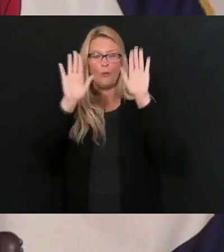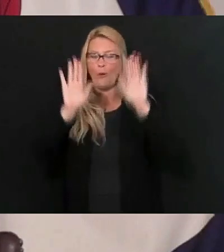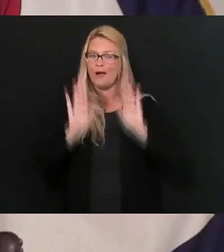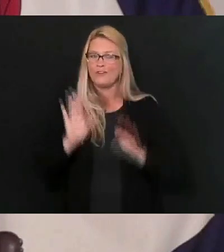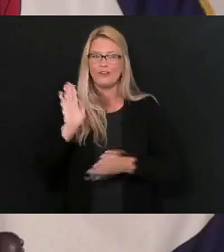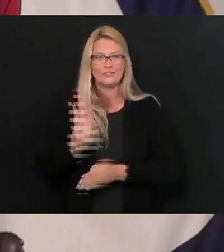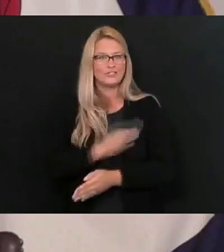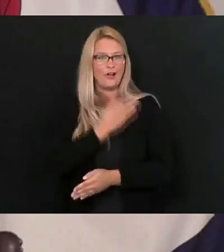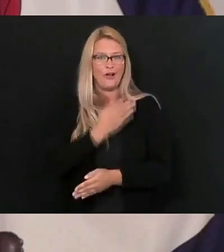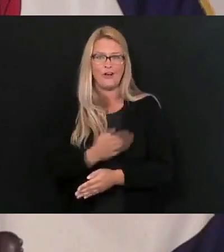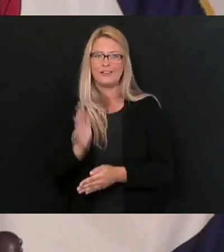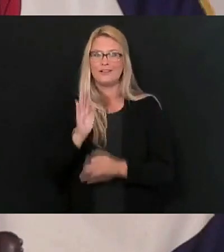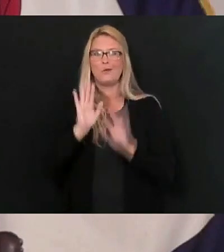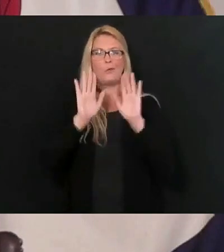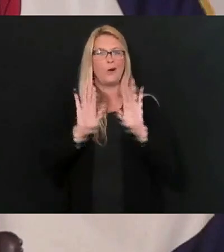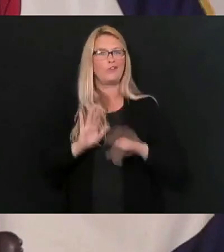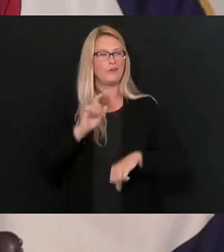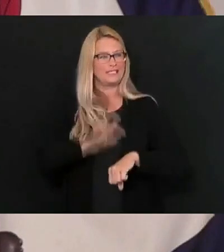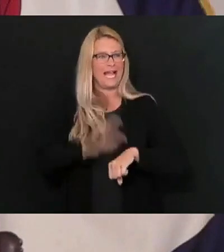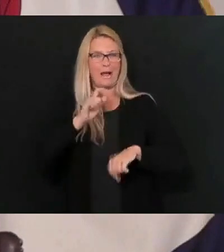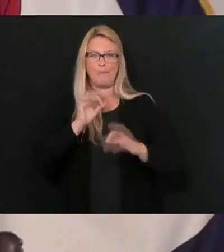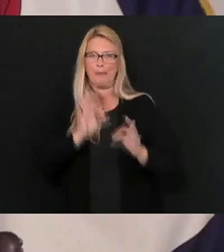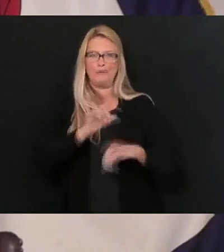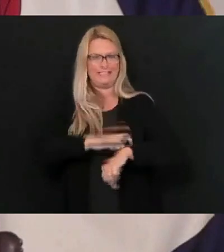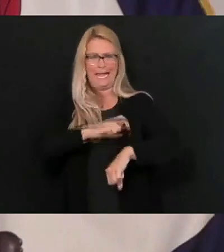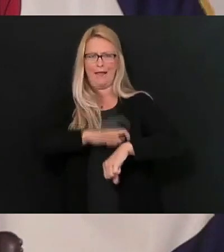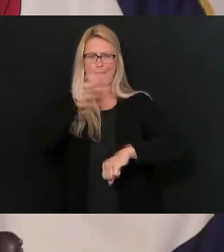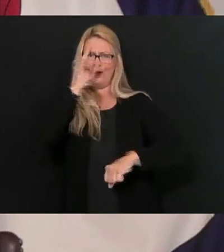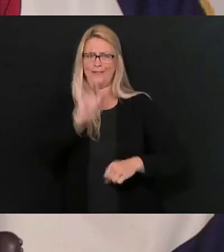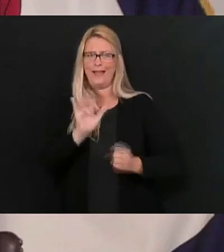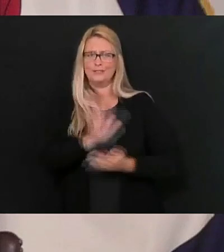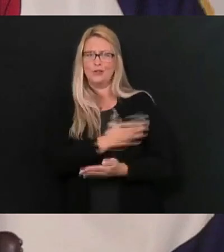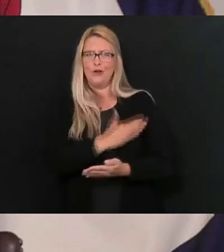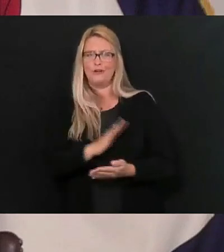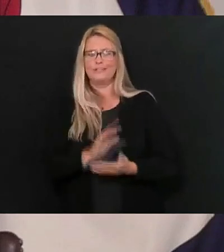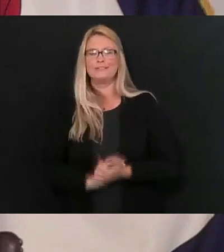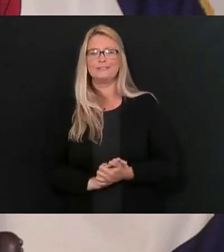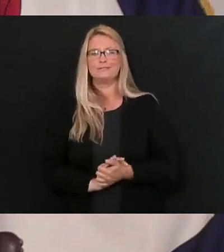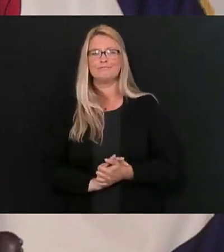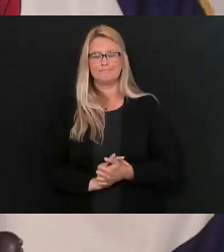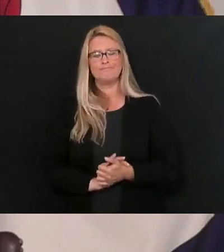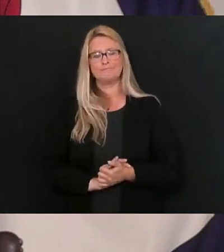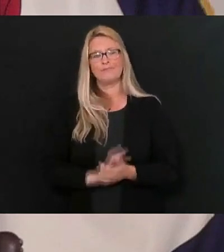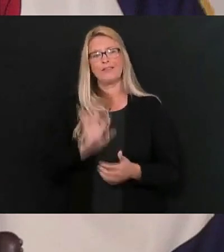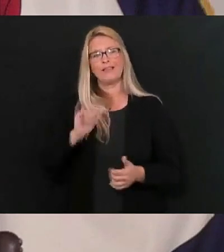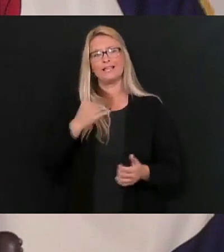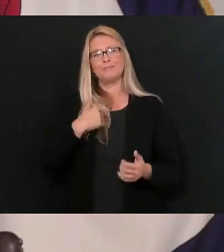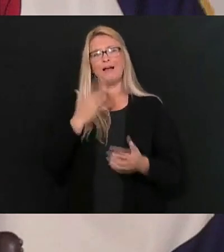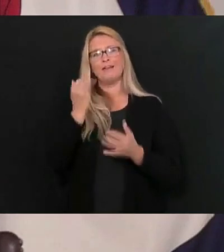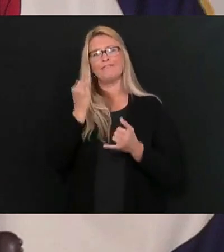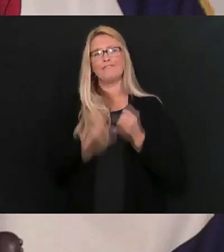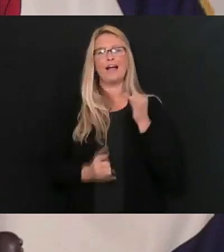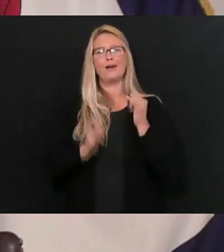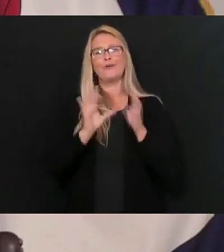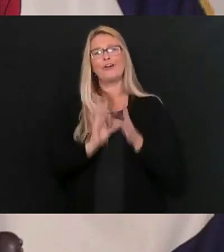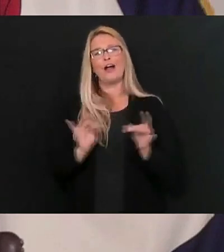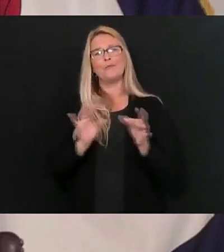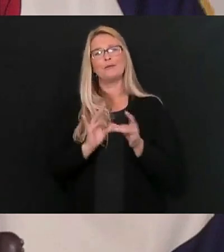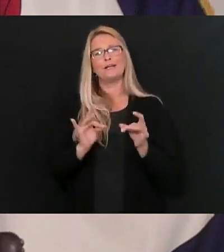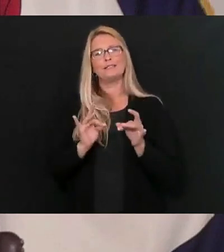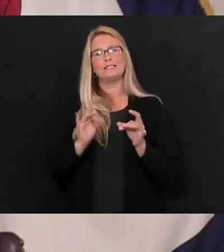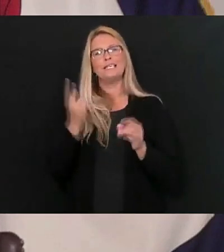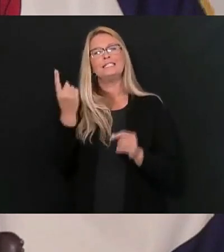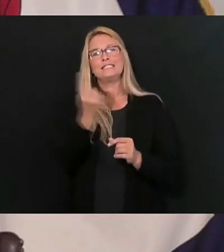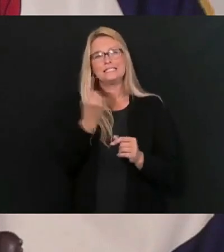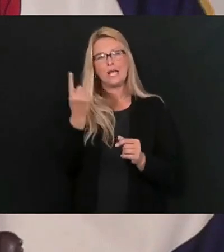what a wonderful timing for that song. So nevertheless, that's what I'll leave you with. I'll leave you with just this. There is